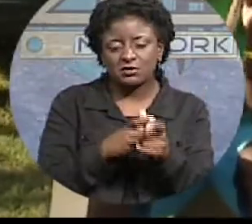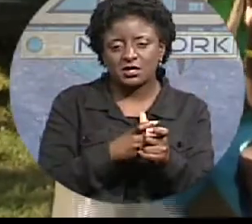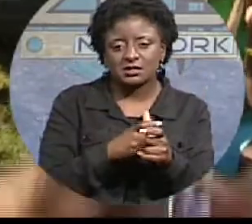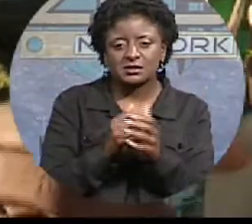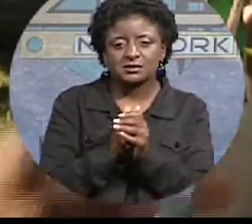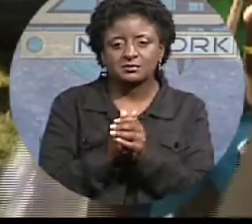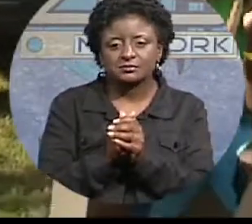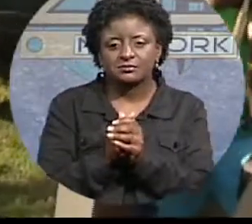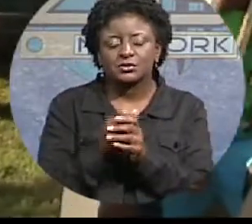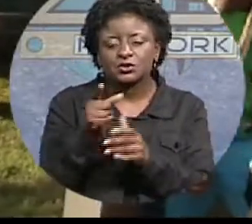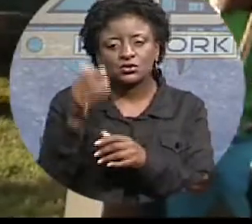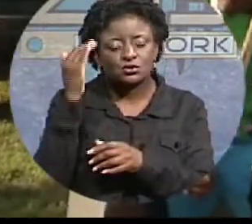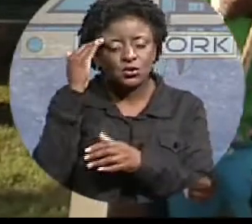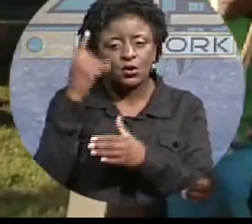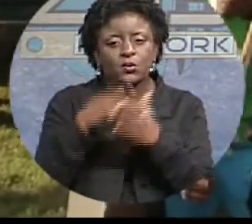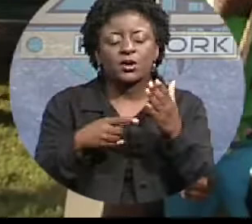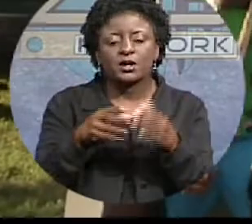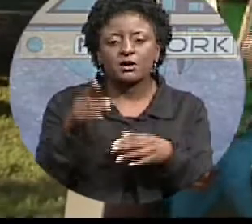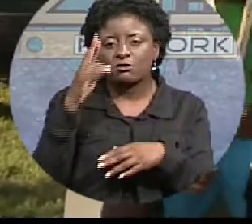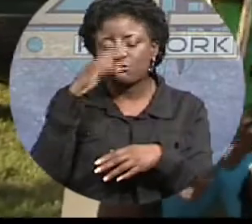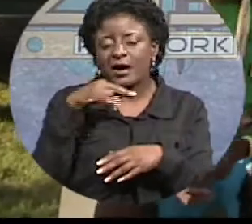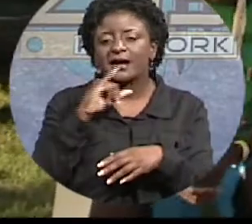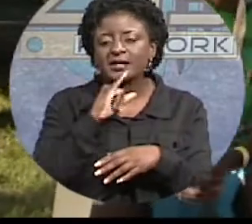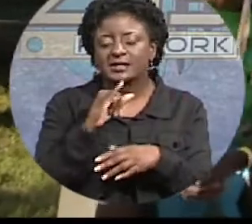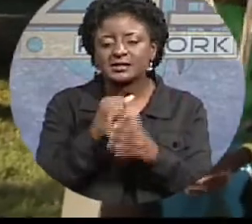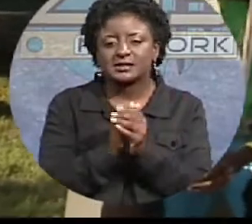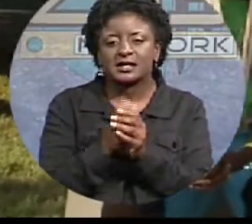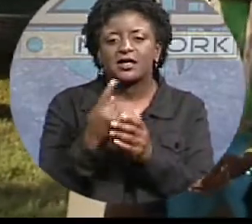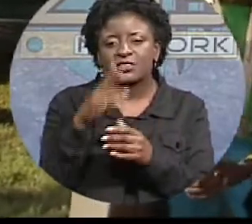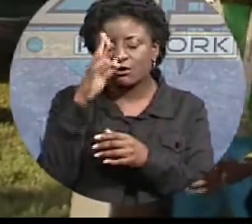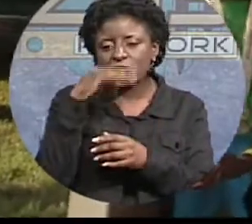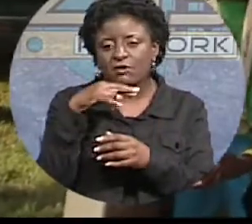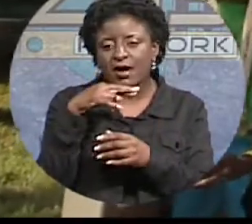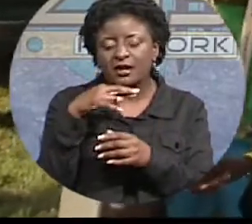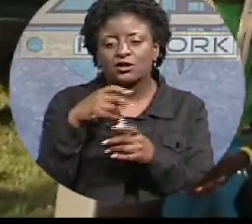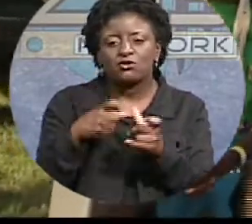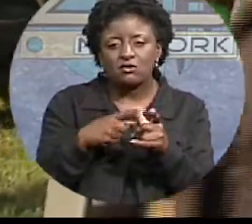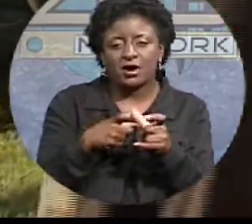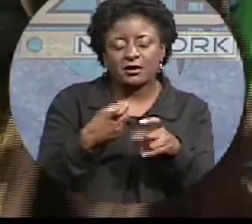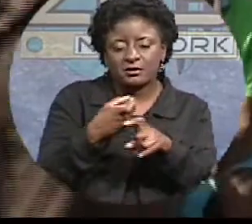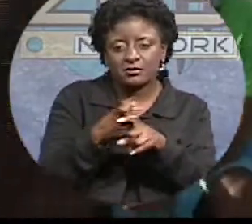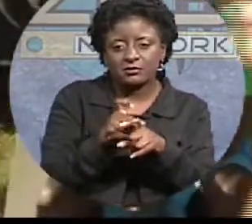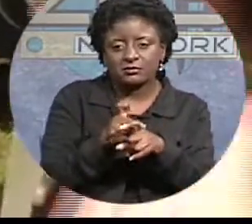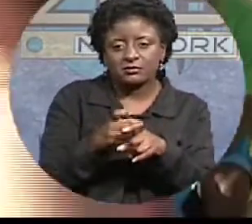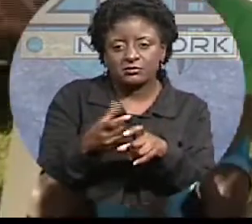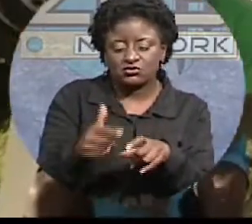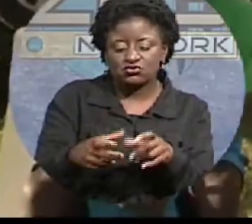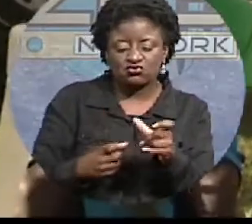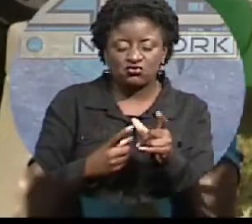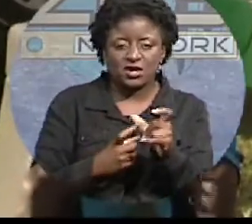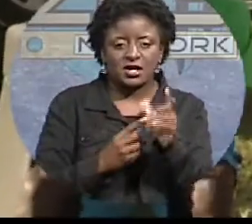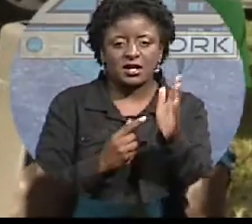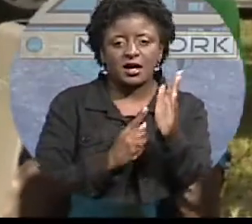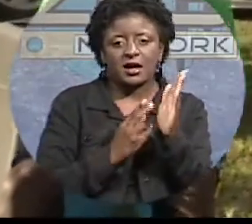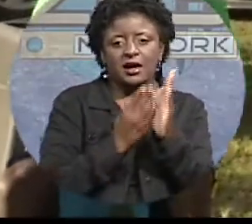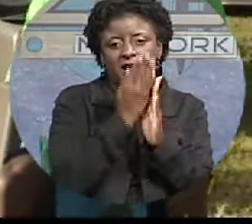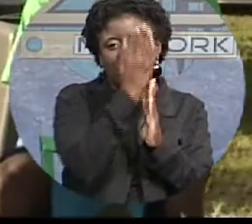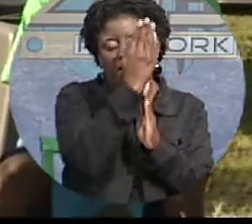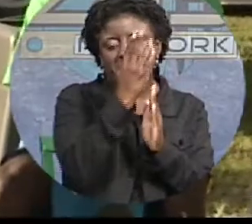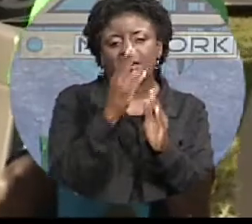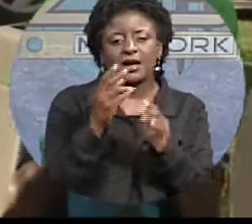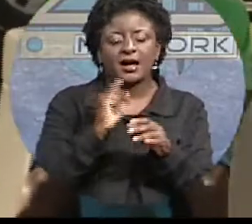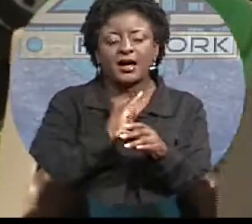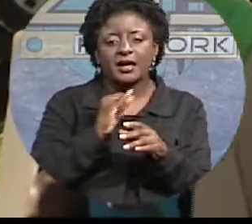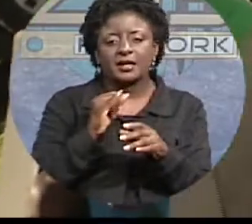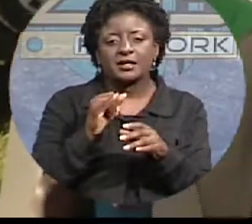right? When you're in school, someone hit your arm and then the rat run up. The rat run from my ankle straight up to my hamstring. So I had to stop once or twice, but I still